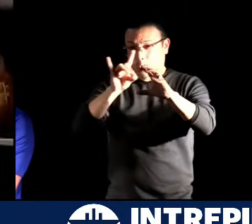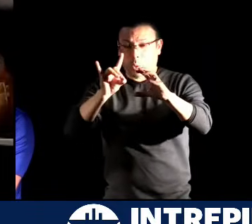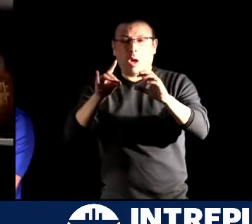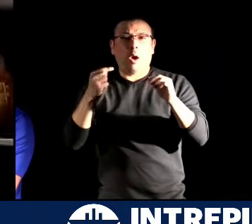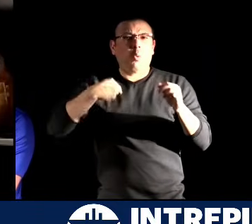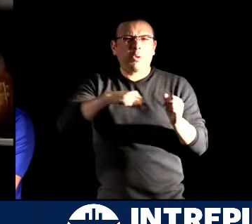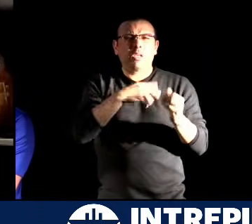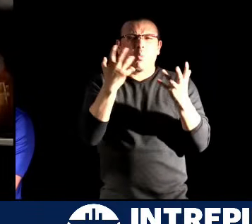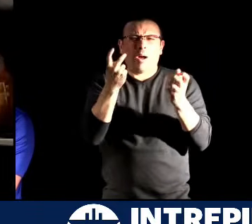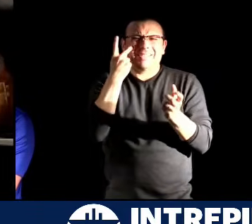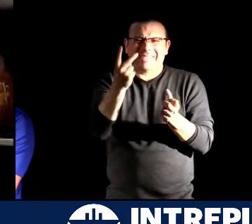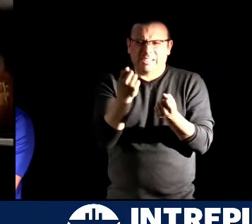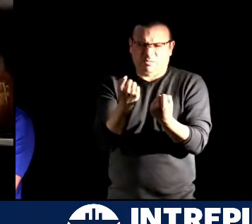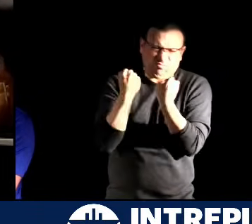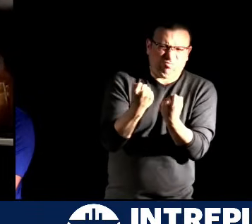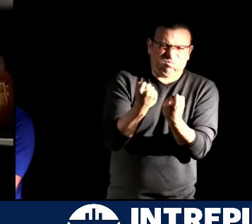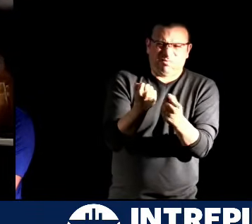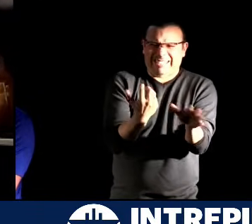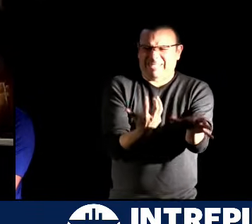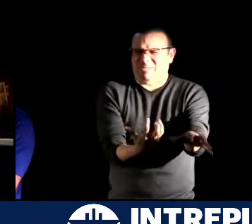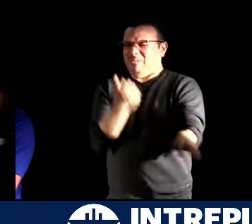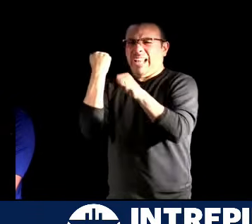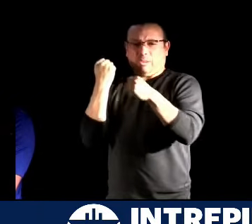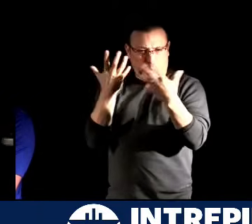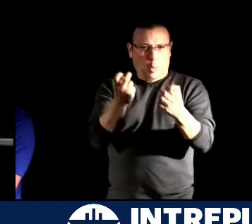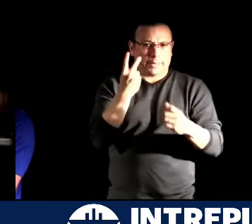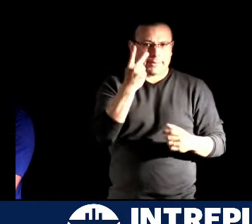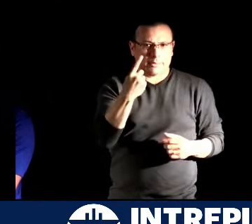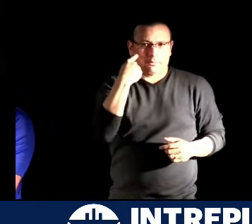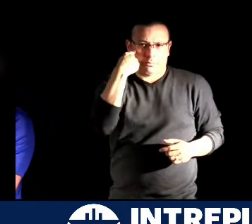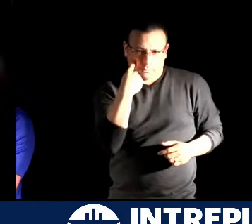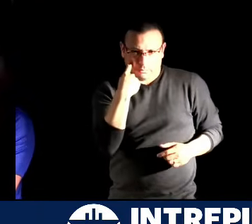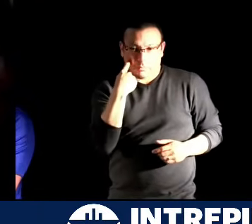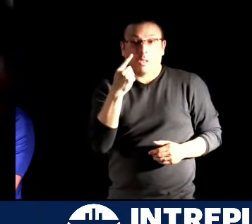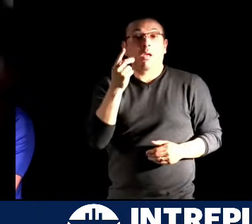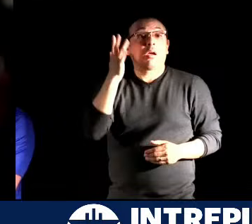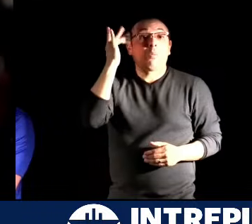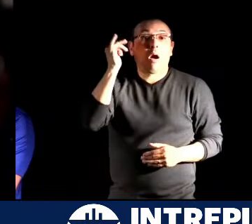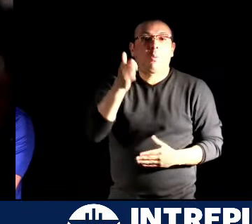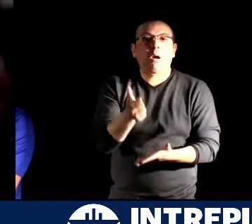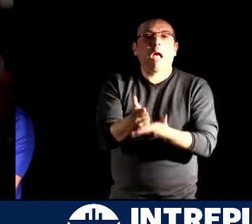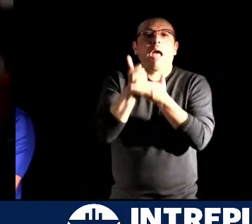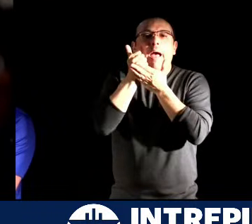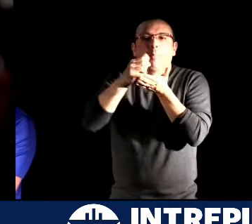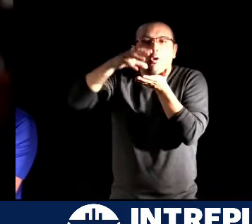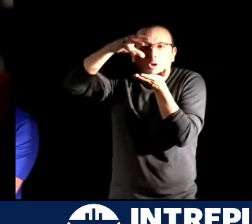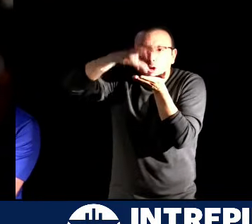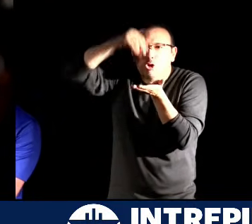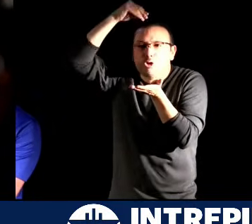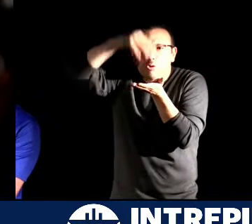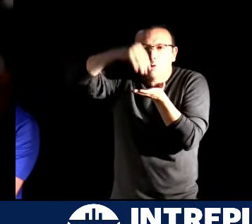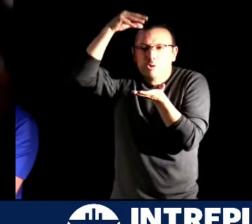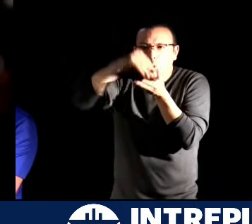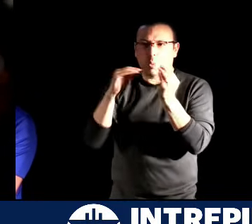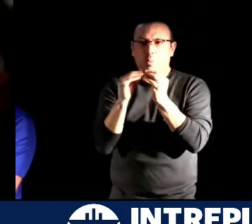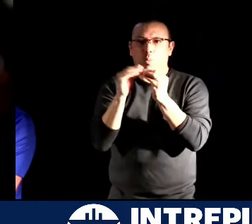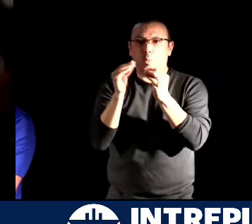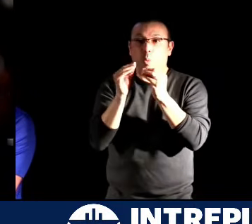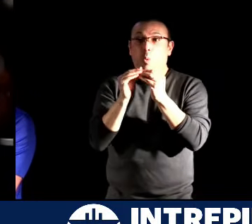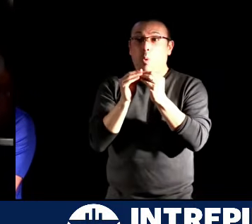ever. Because those events are the ones that will teach us how the particles are almost accelerated to the speed of